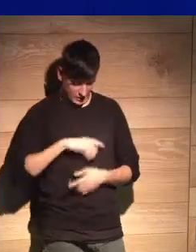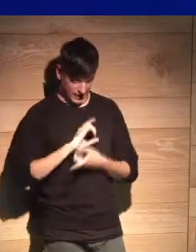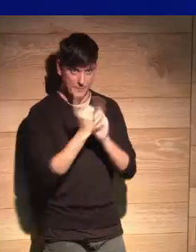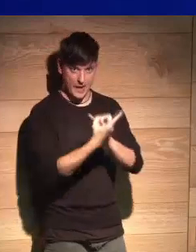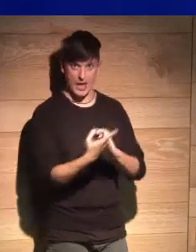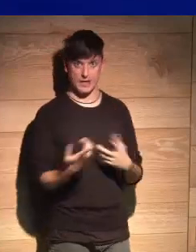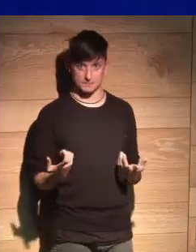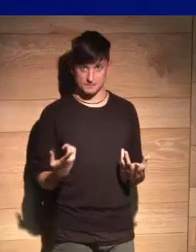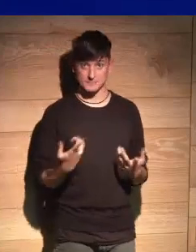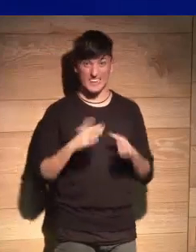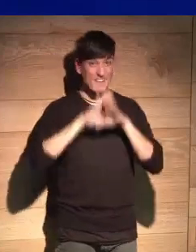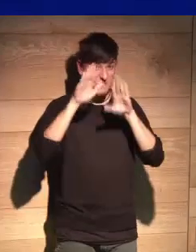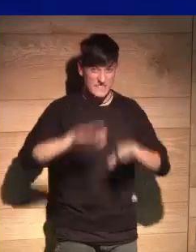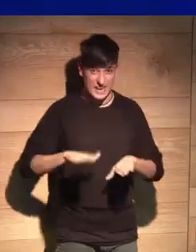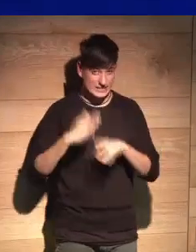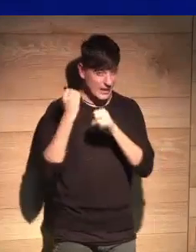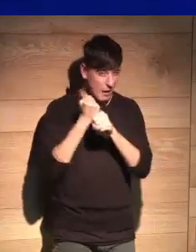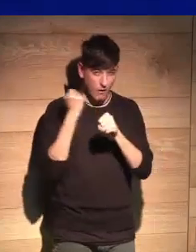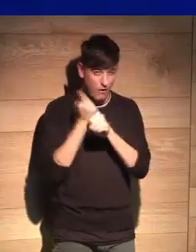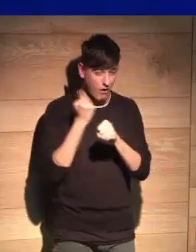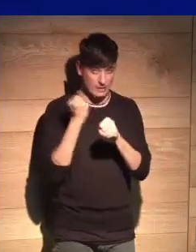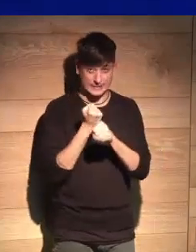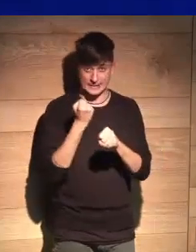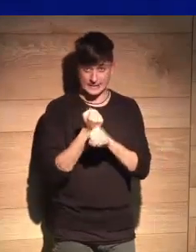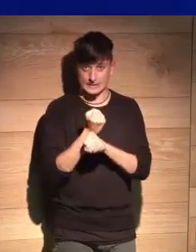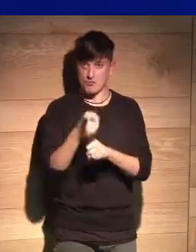huge, it's great. You change as a person.